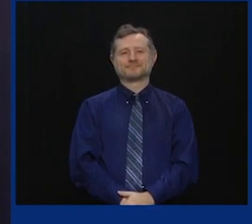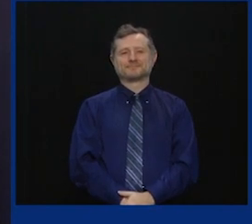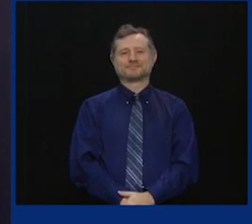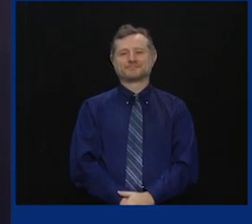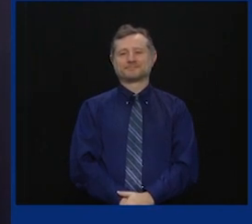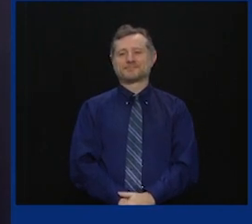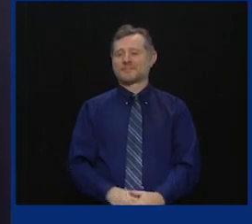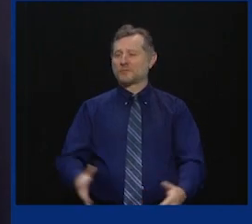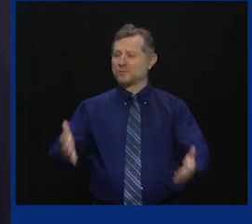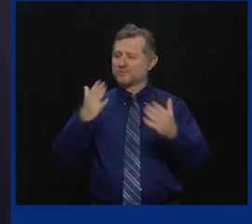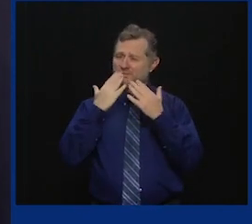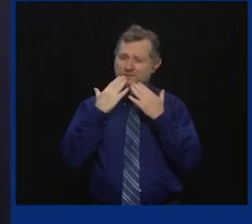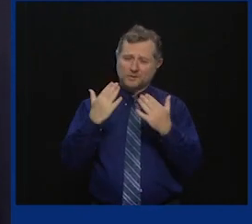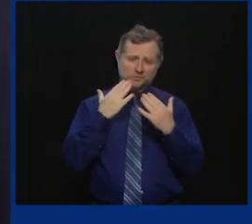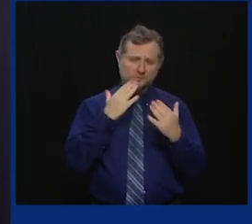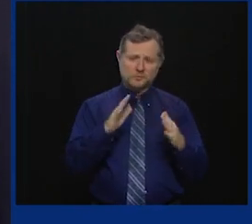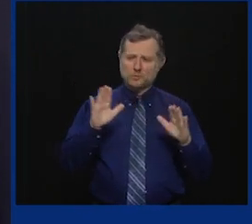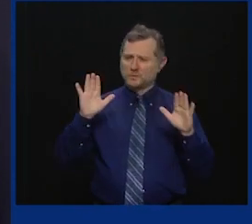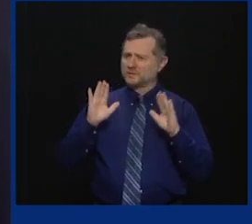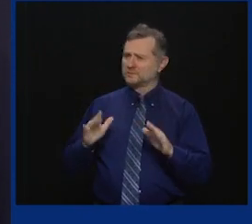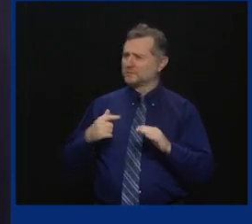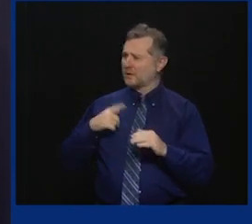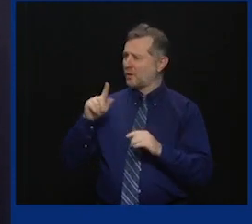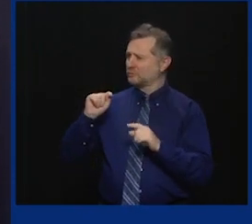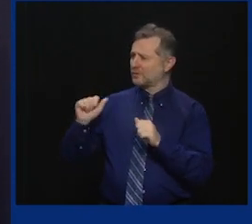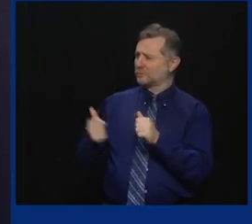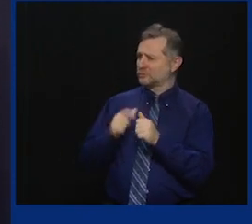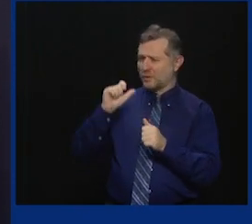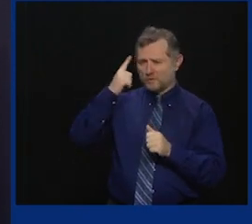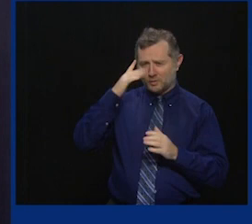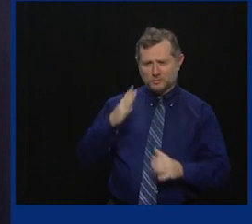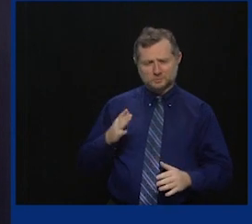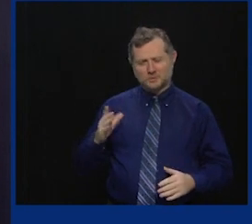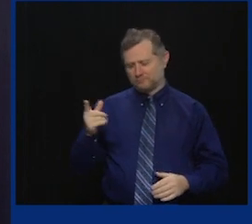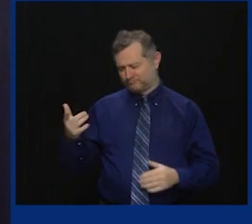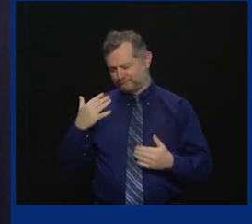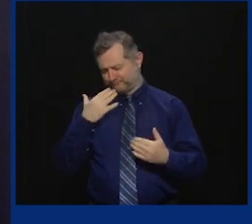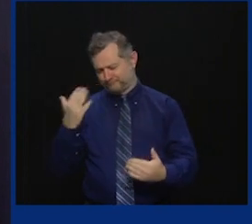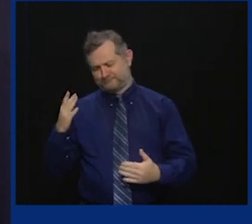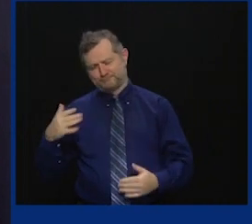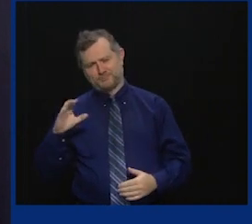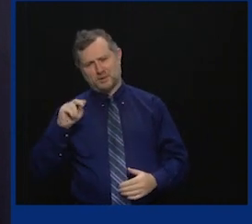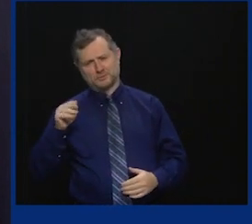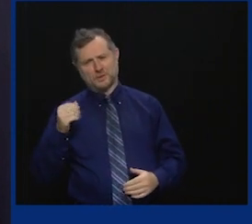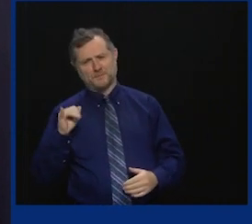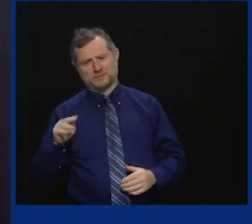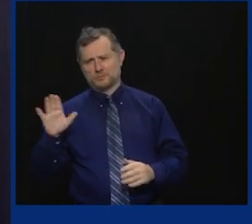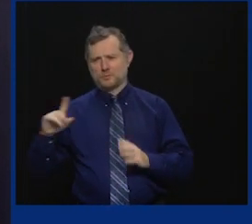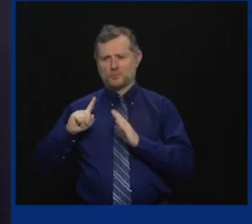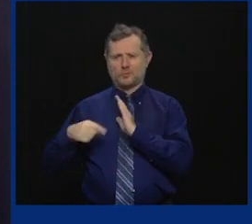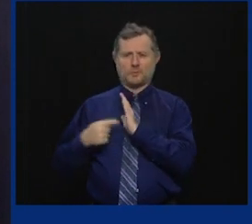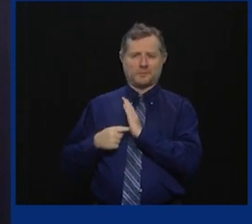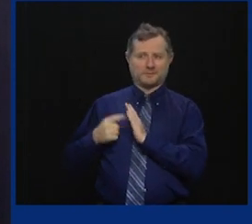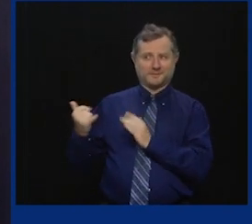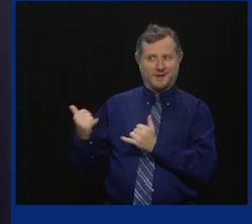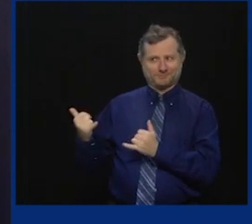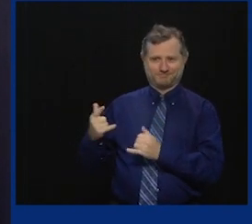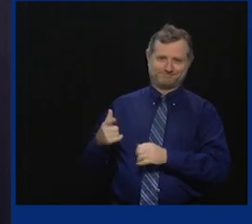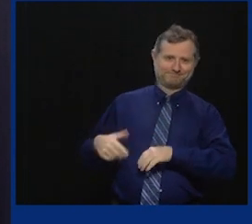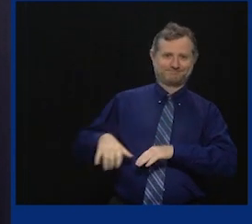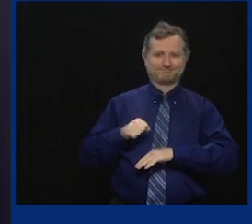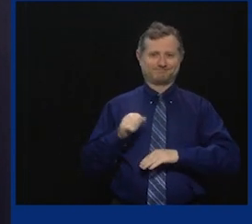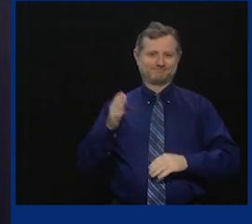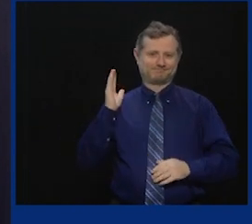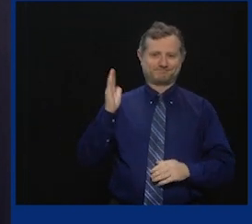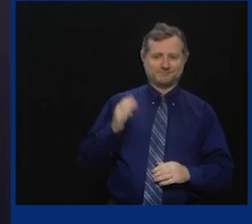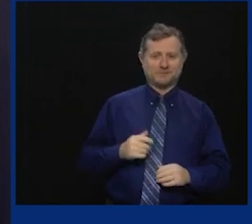Thank you to our great Lieutenant Governor, Brian Benjamin, who's here in a dual capacity, also as a forward-thinking leader in our